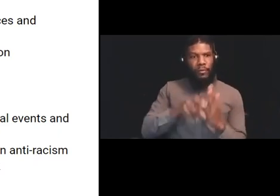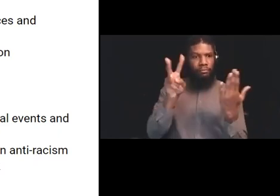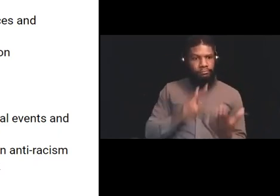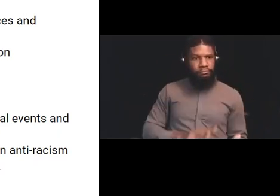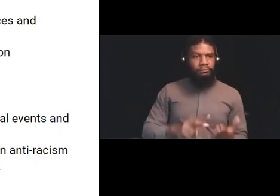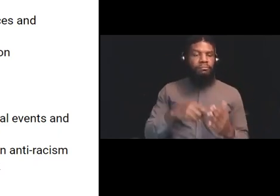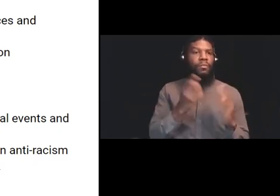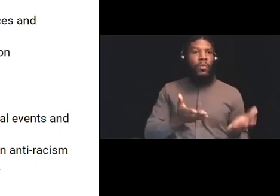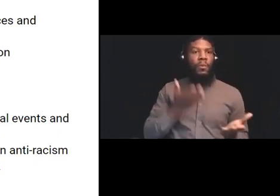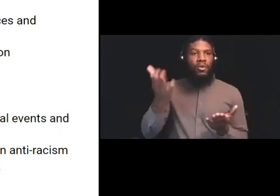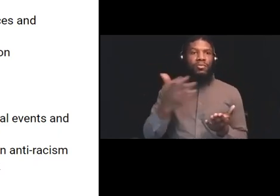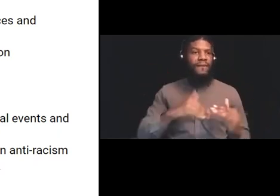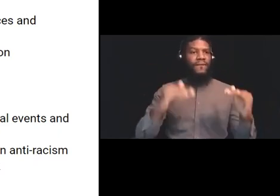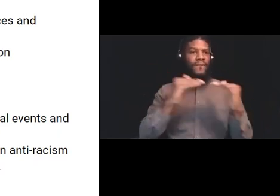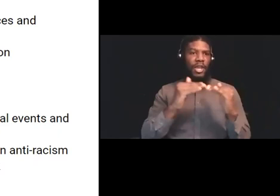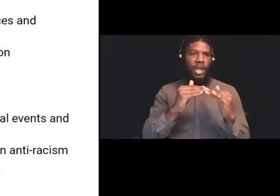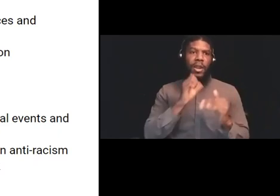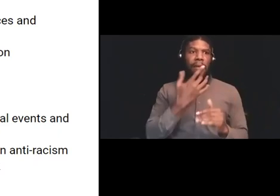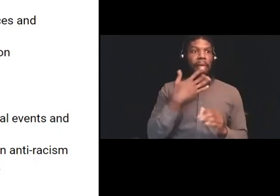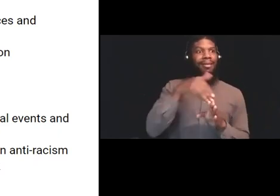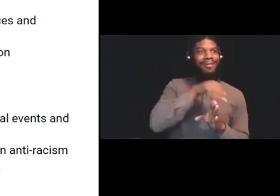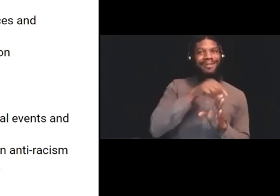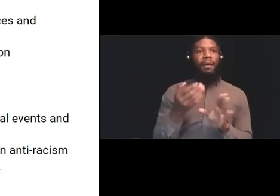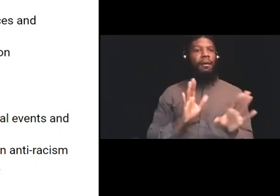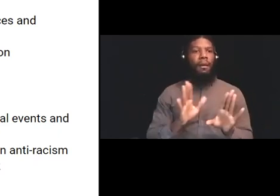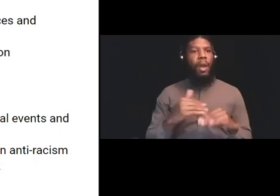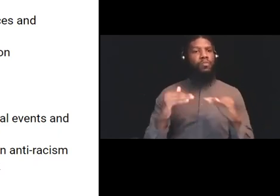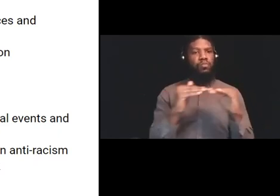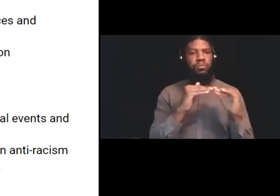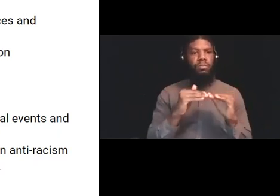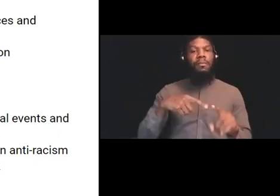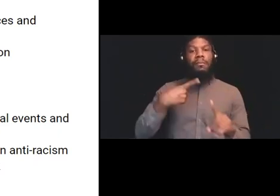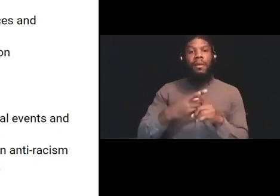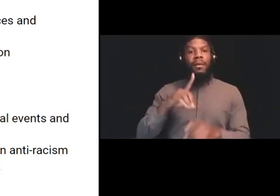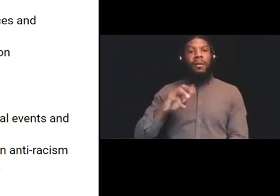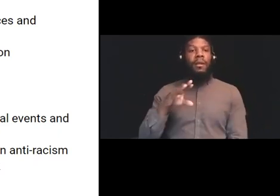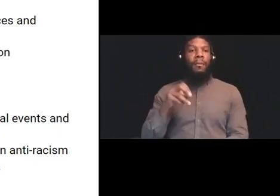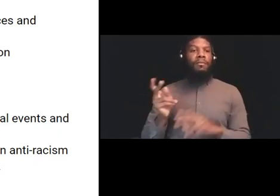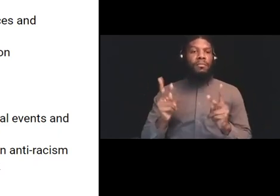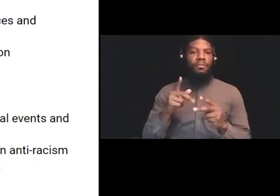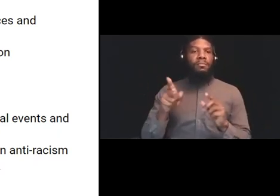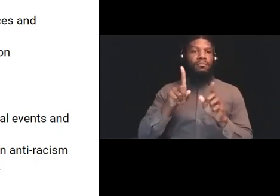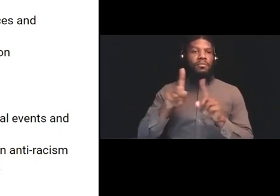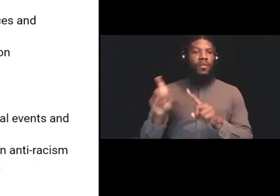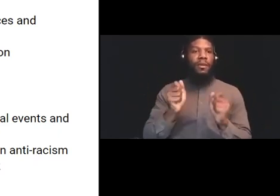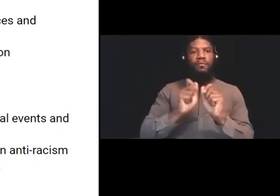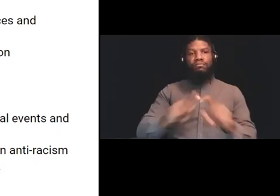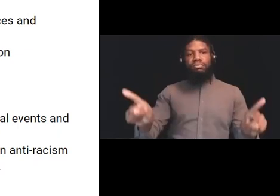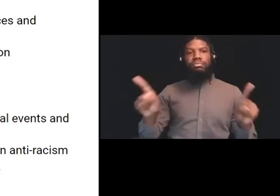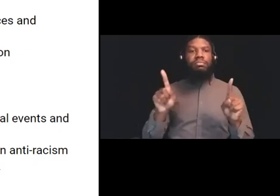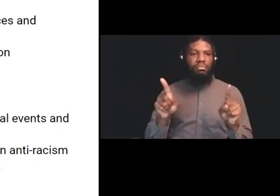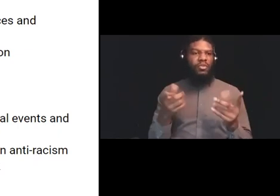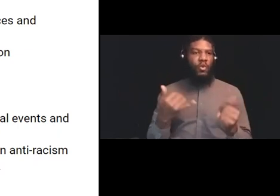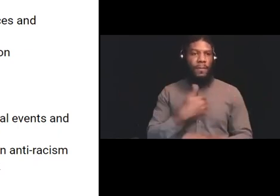manner, and creating a demographic survey to be distributed among our current OWCA members. Annual